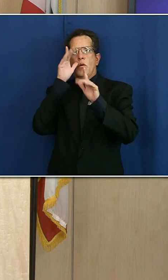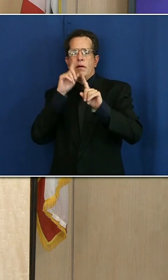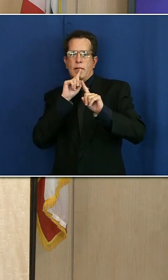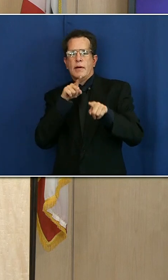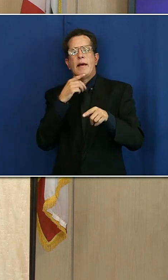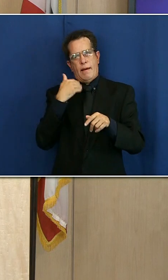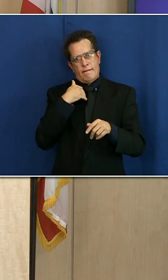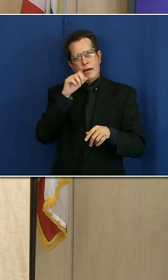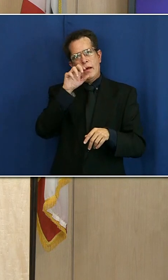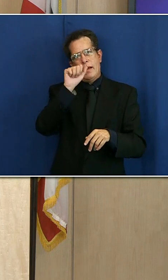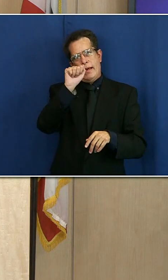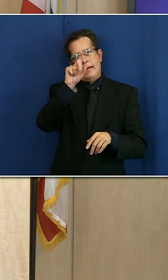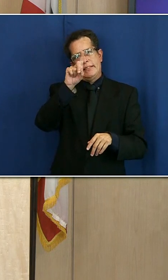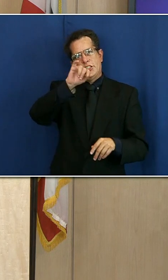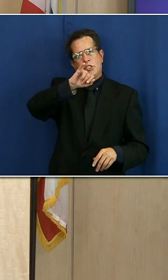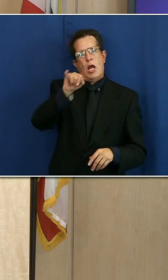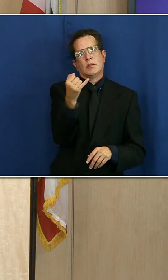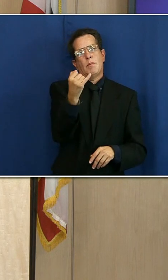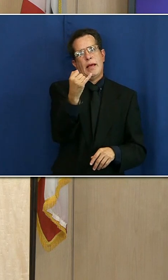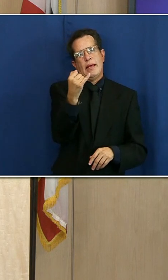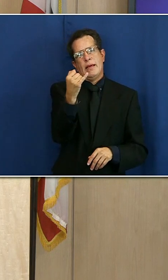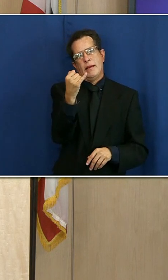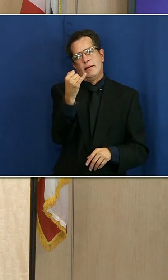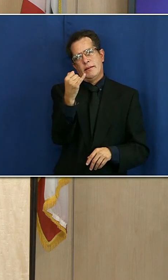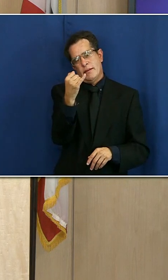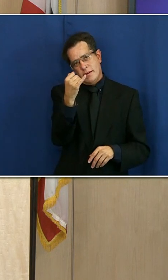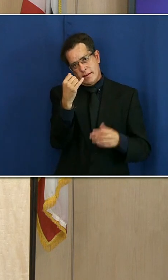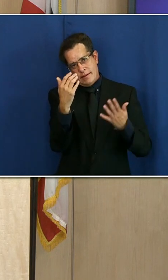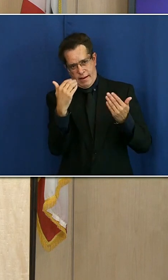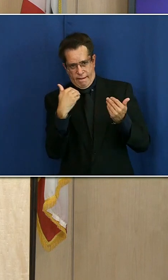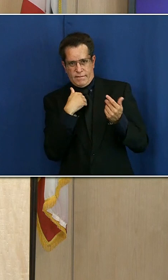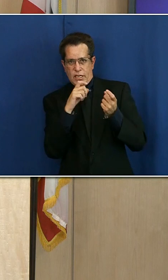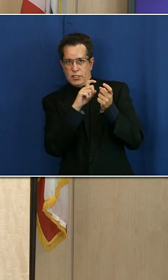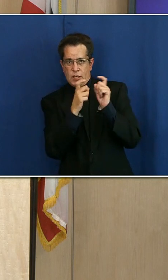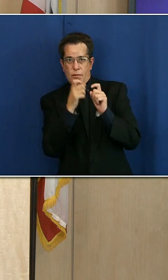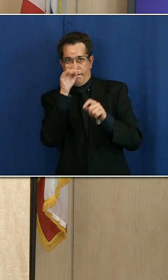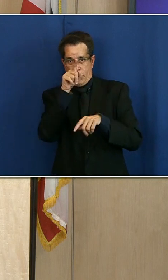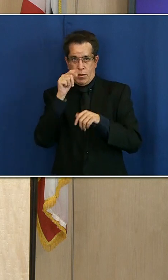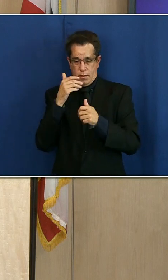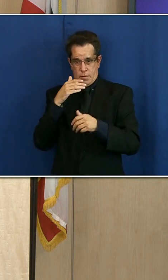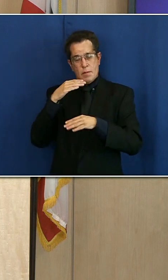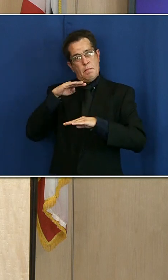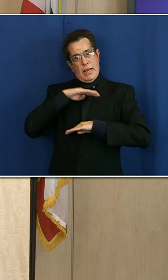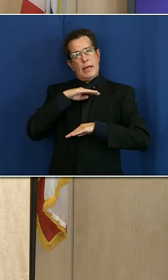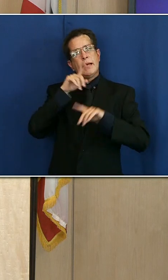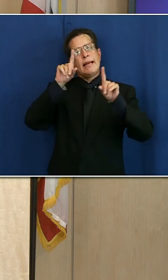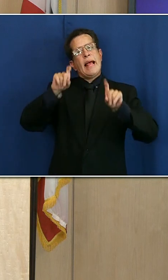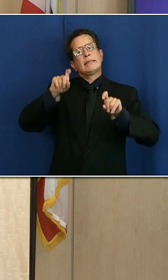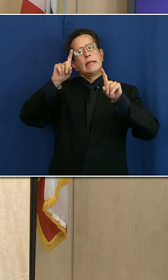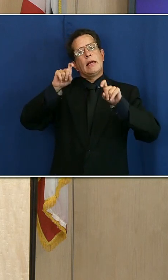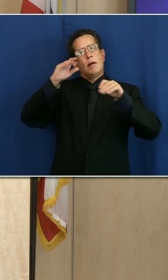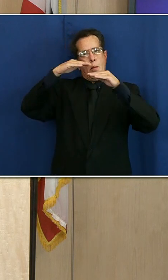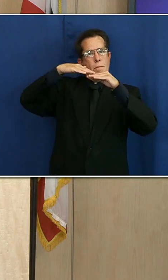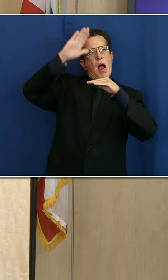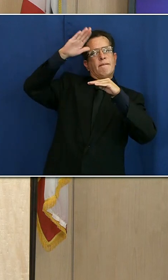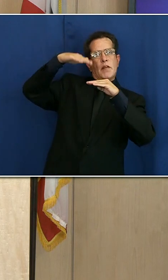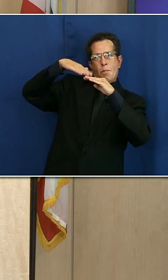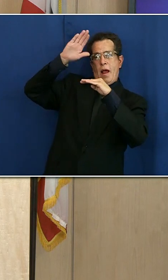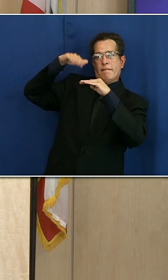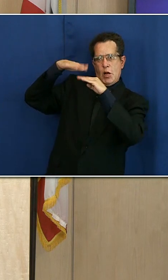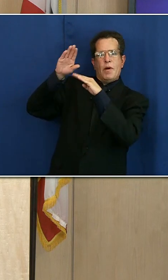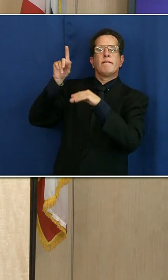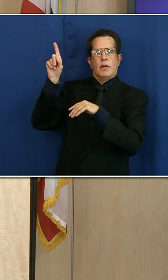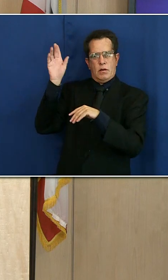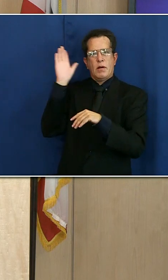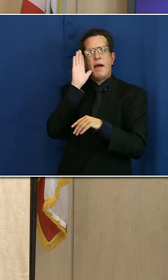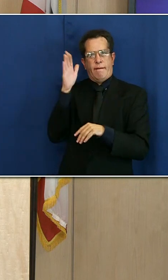factor. If you were meeting state average for testing or above, there's a factor that they